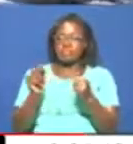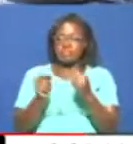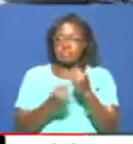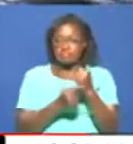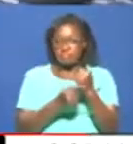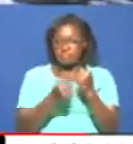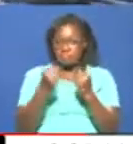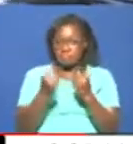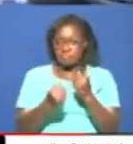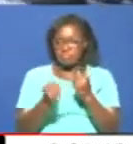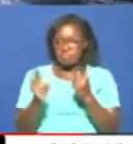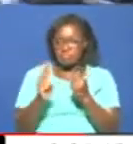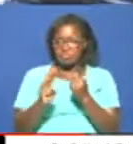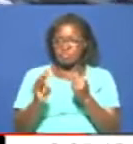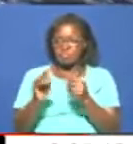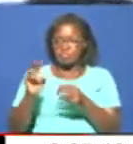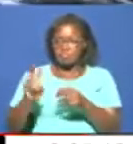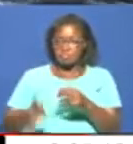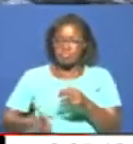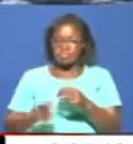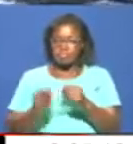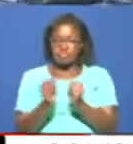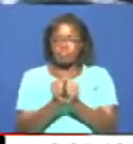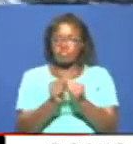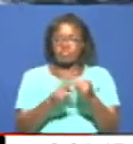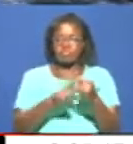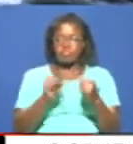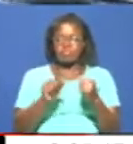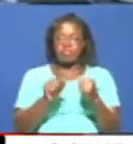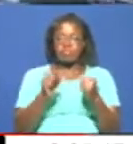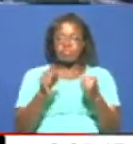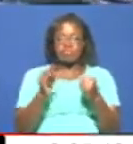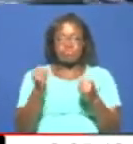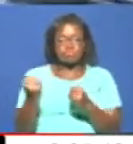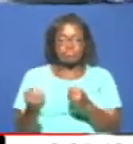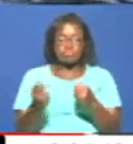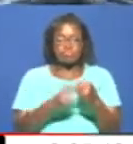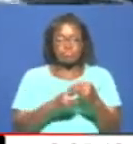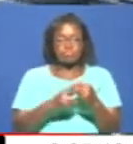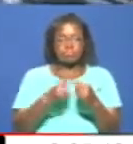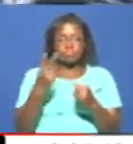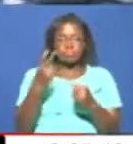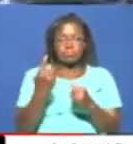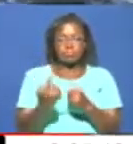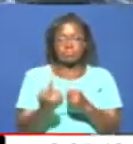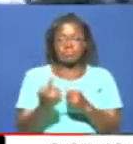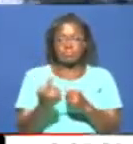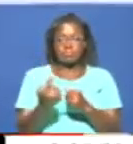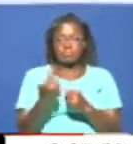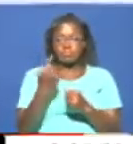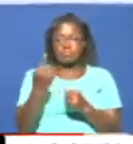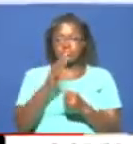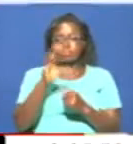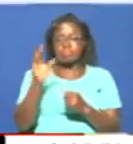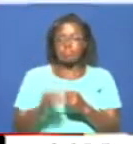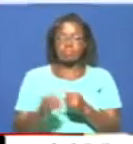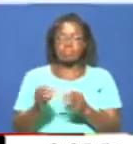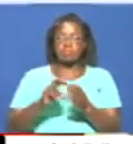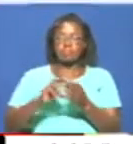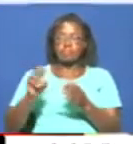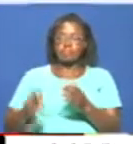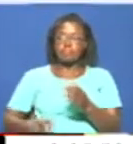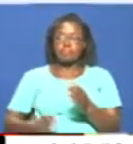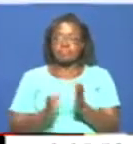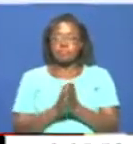shillings to 17.57 billion shillings in 2021, representing a 1% decrease.